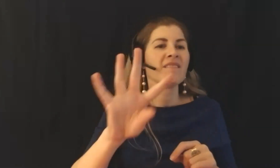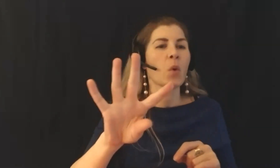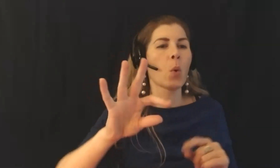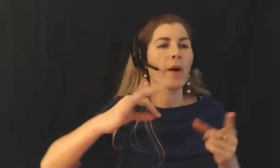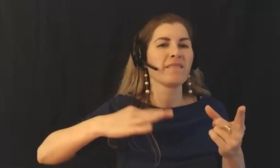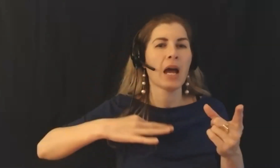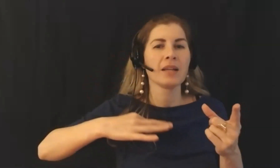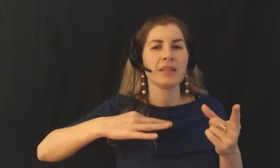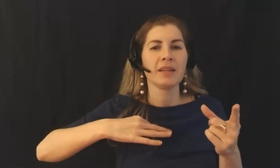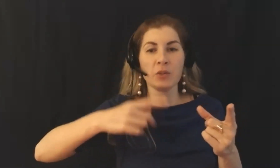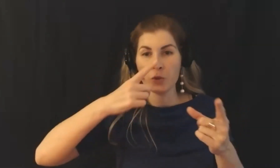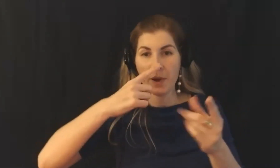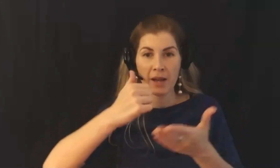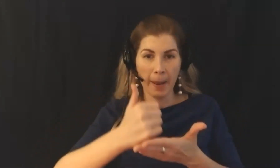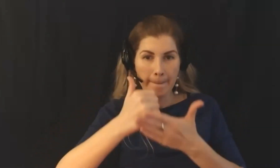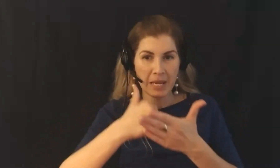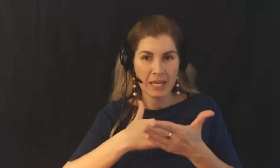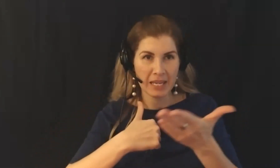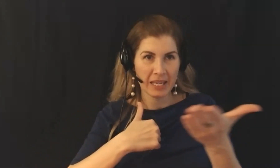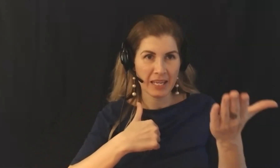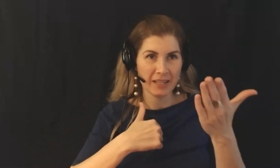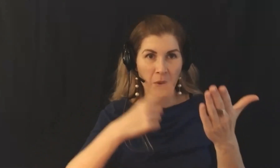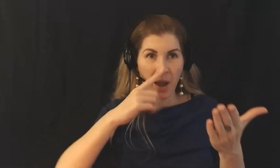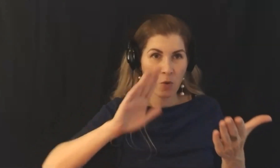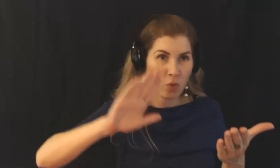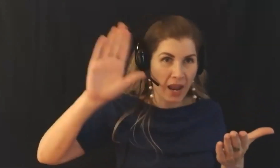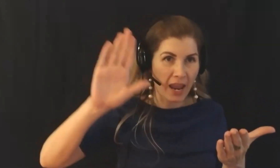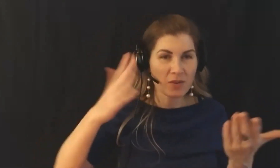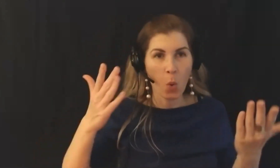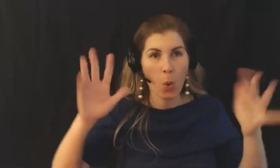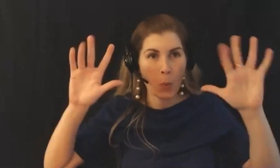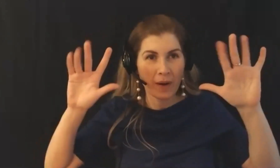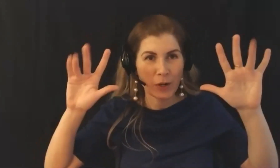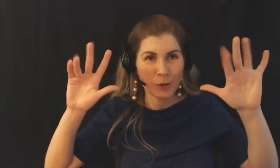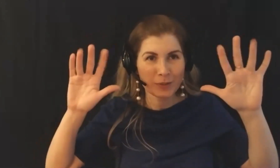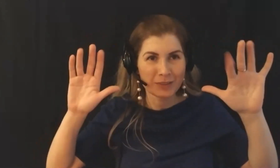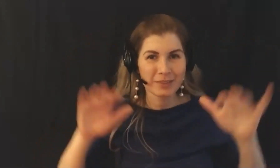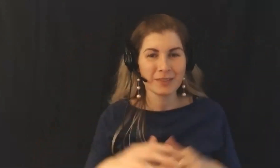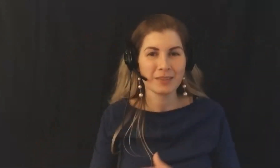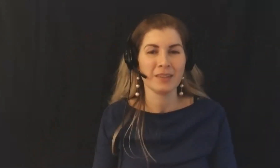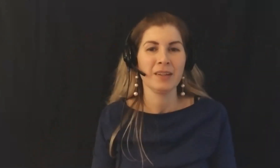volunteers to model this with me real quick. If you could raise your hand or give me some wiggle fingers.